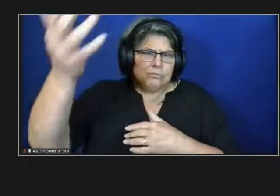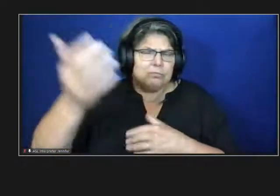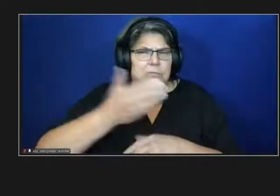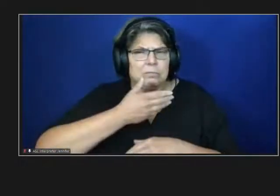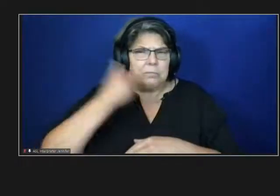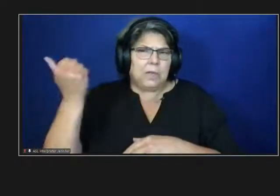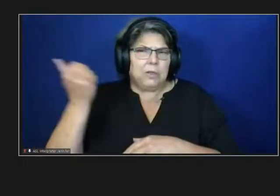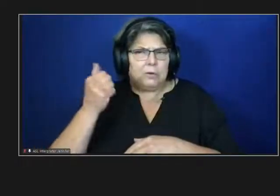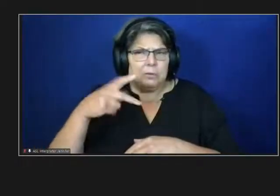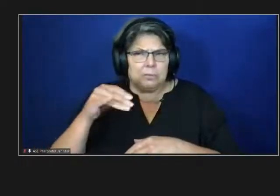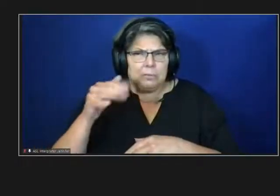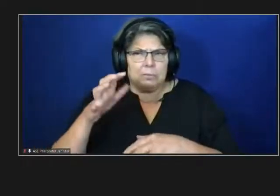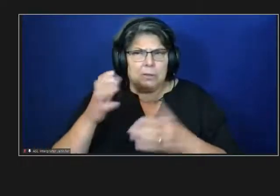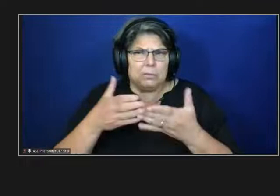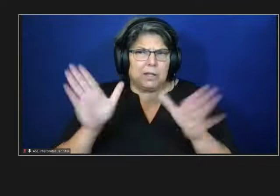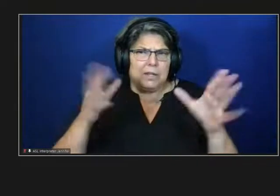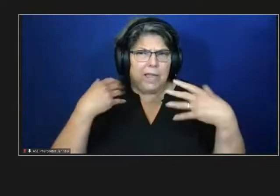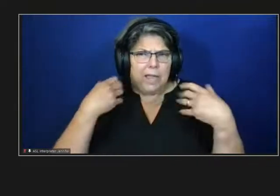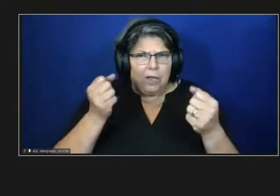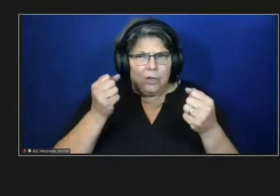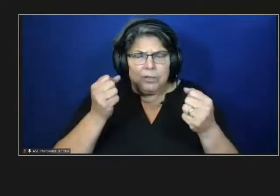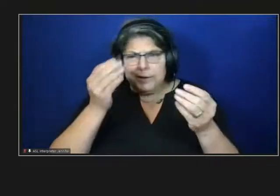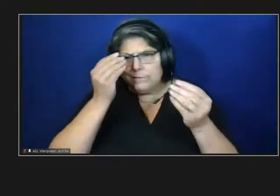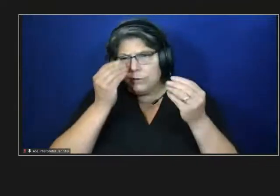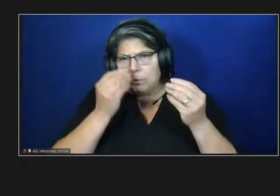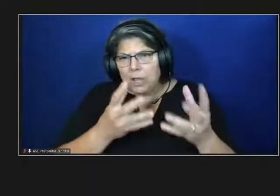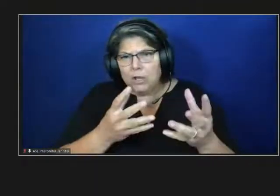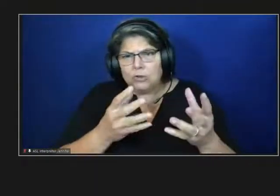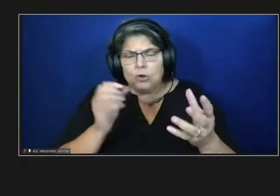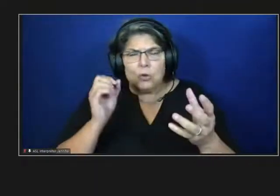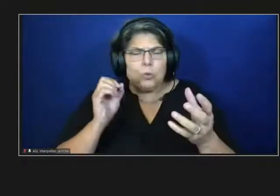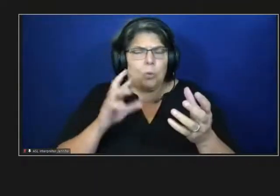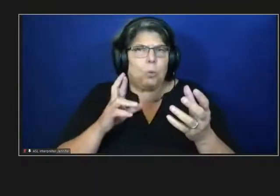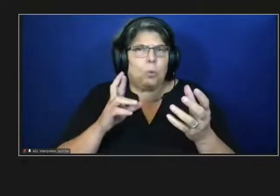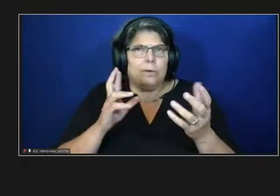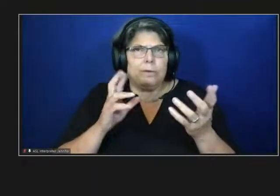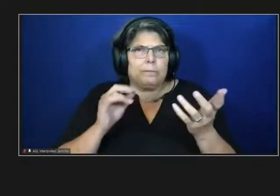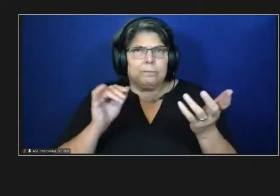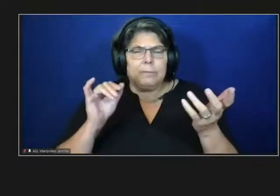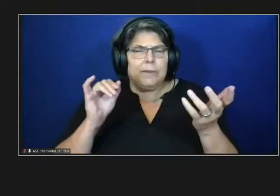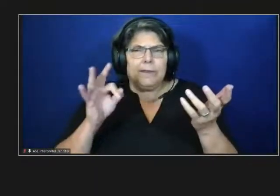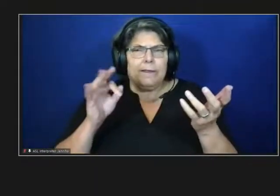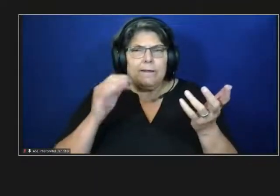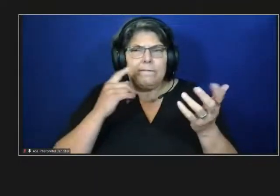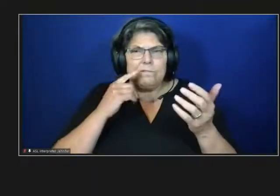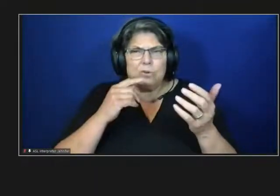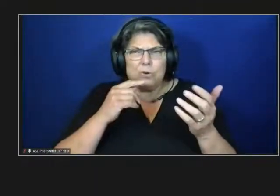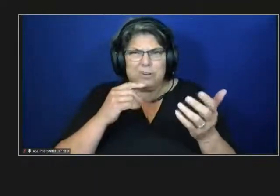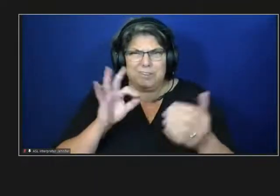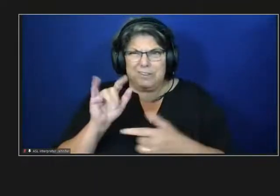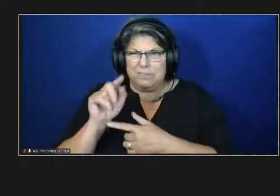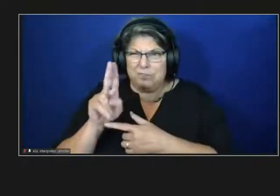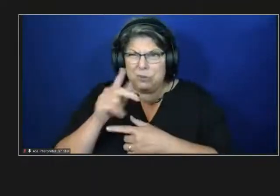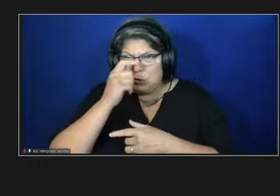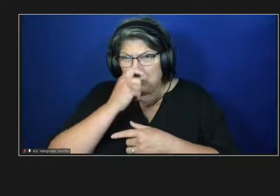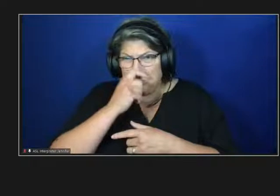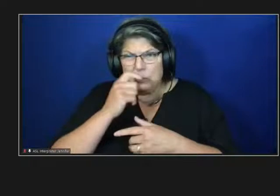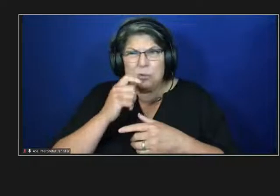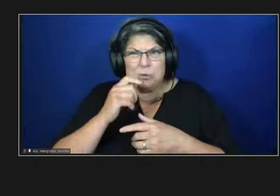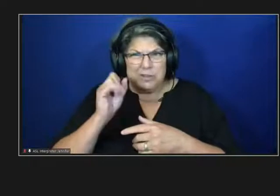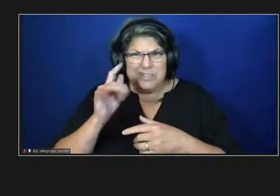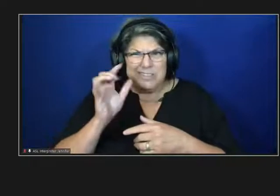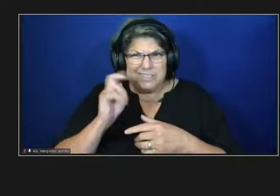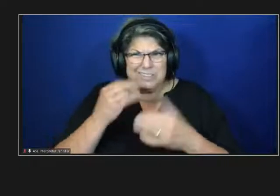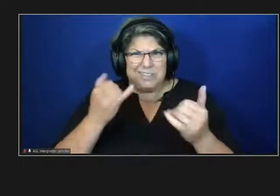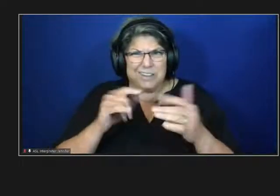health information, or, if for the coming flu season, if he was